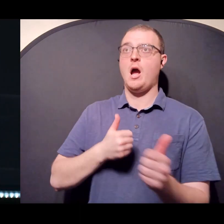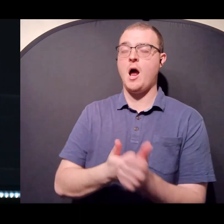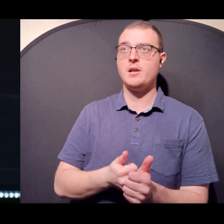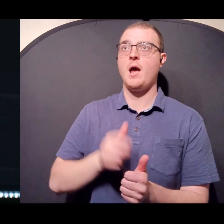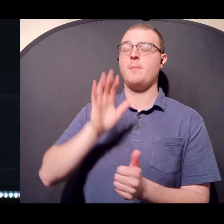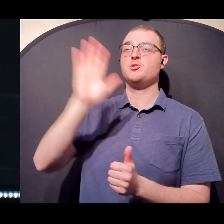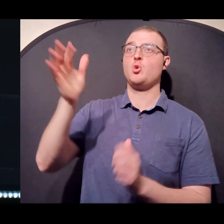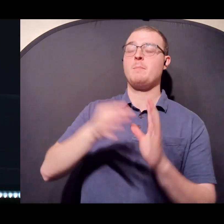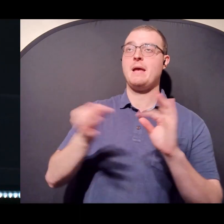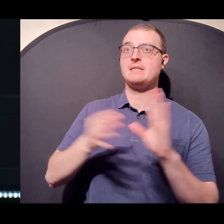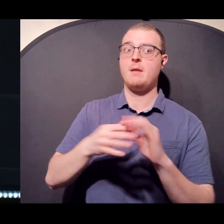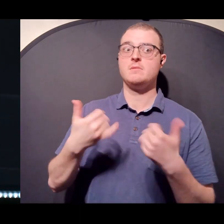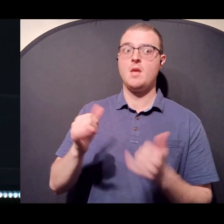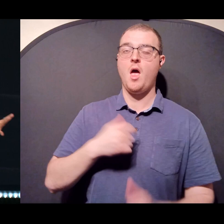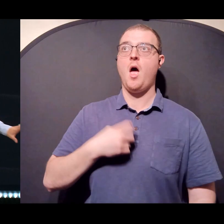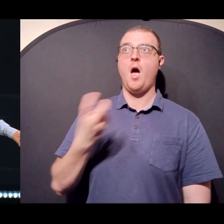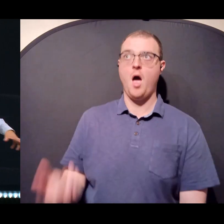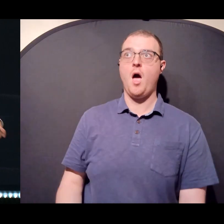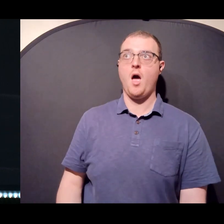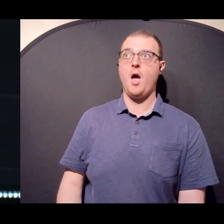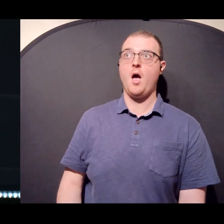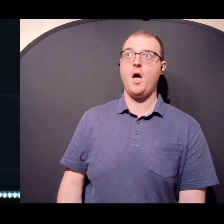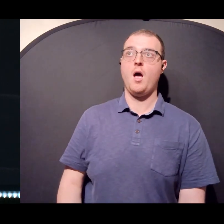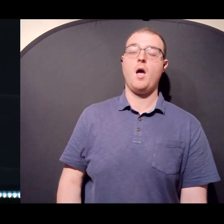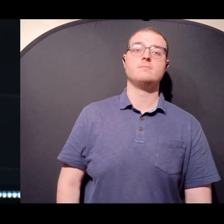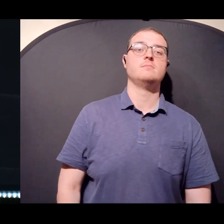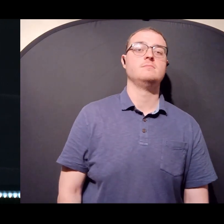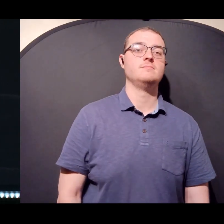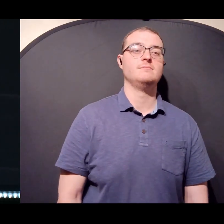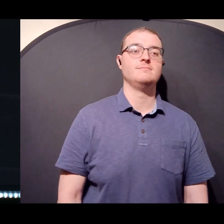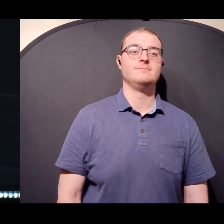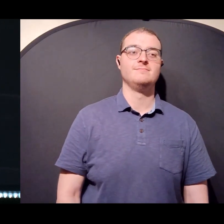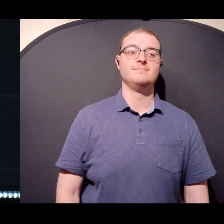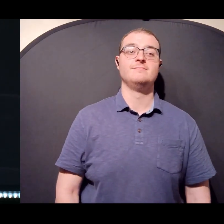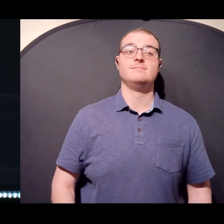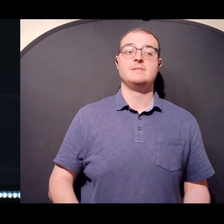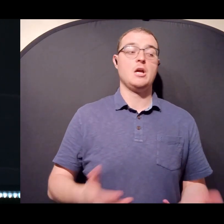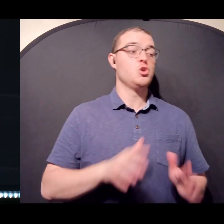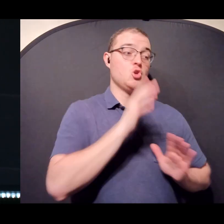And my face has not caught up to your greeting yet, because I'm still looking like this.